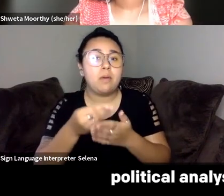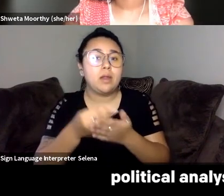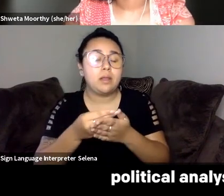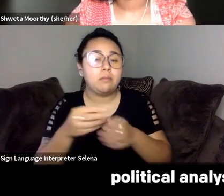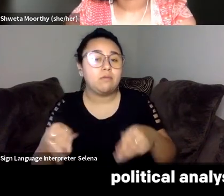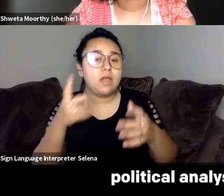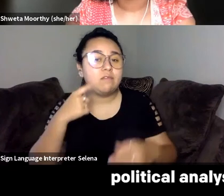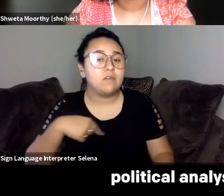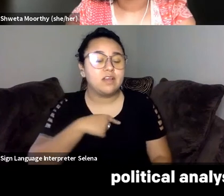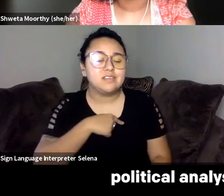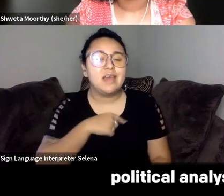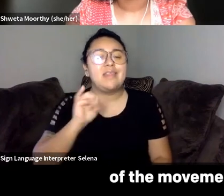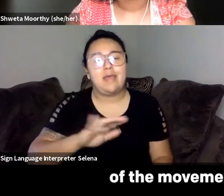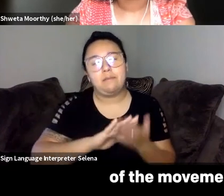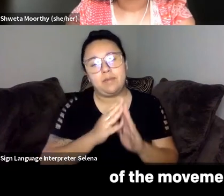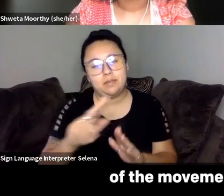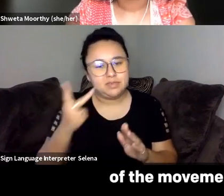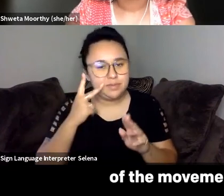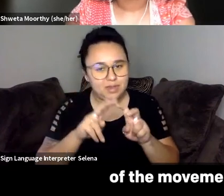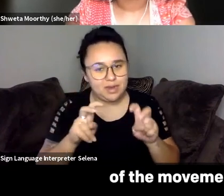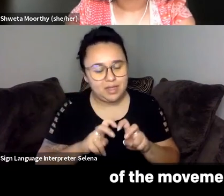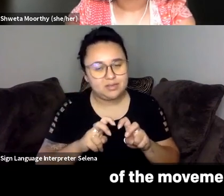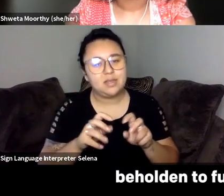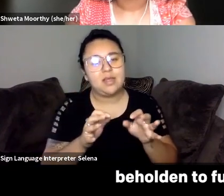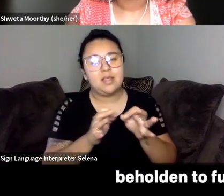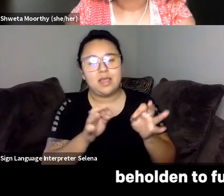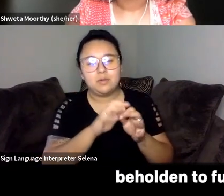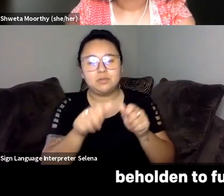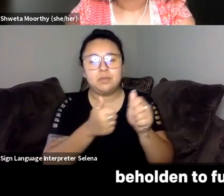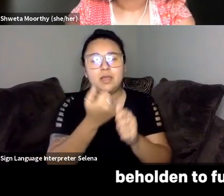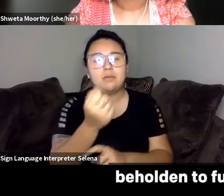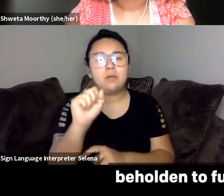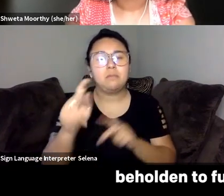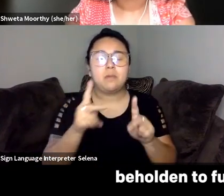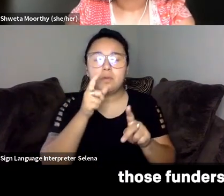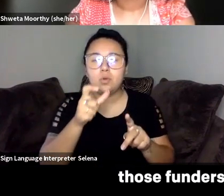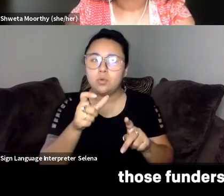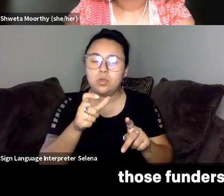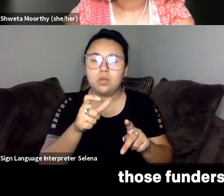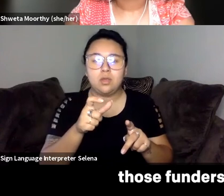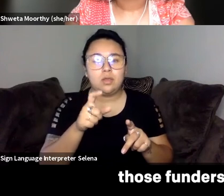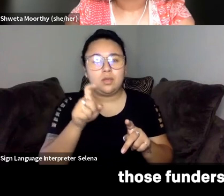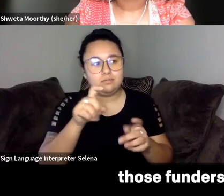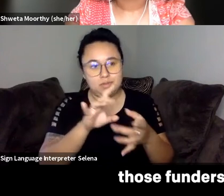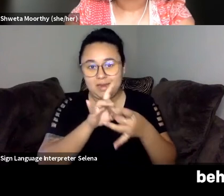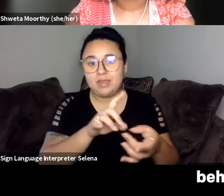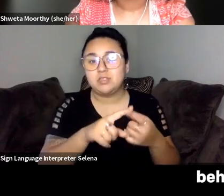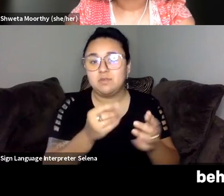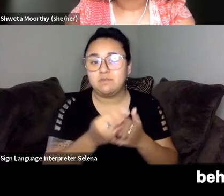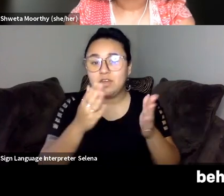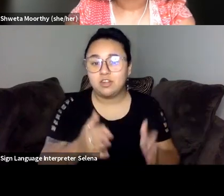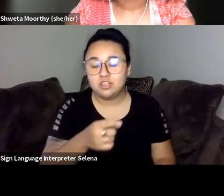actual political analysis and language of the movement when folks are beholden to funders. And when those funders themselves